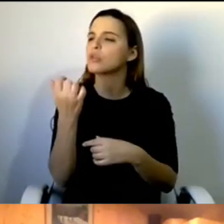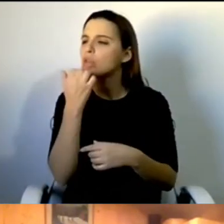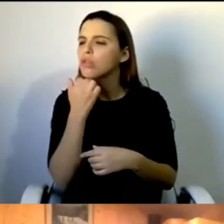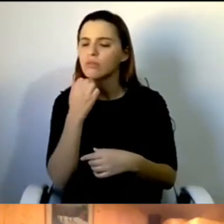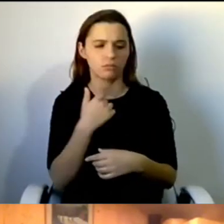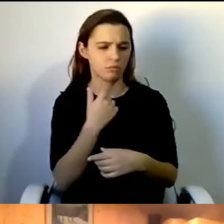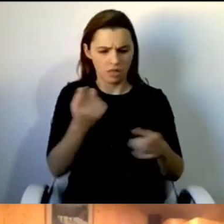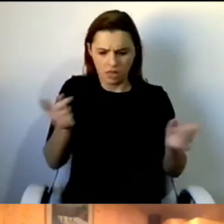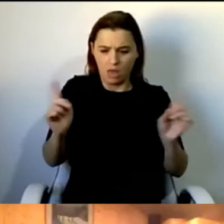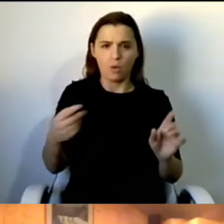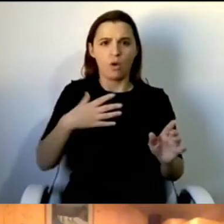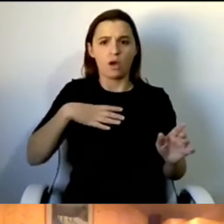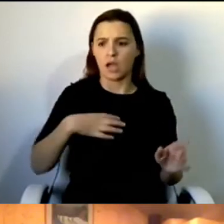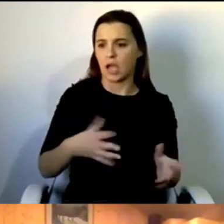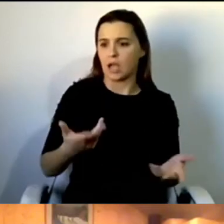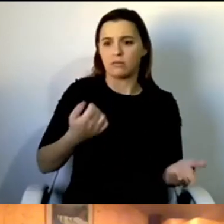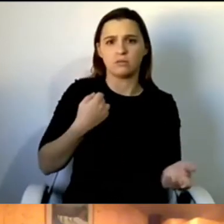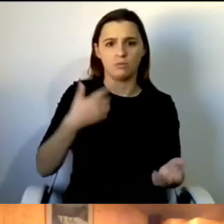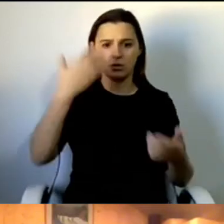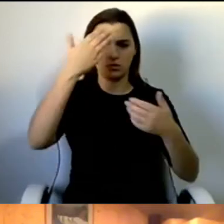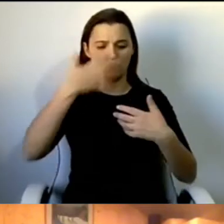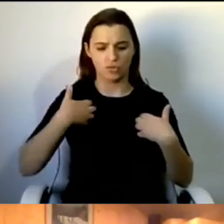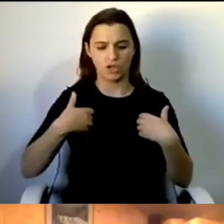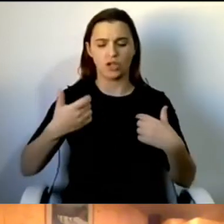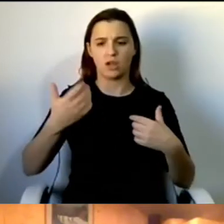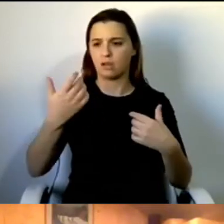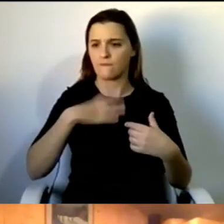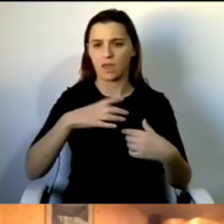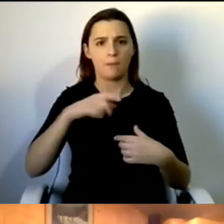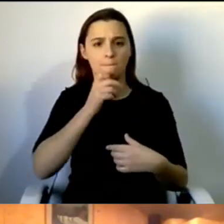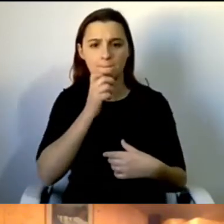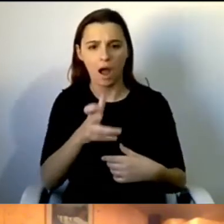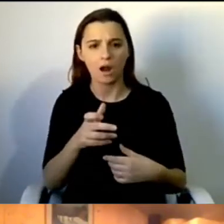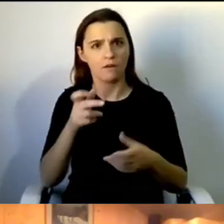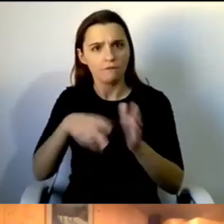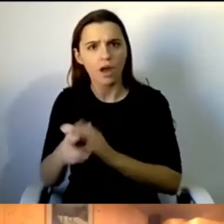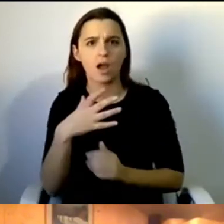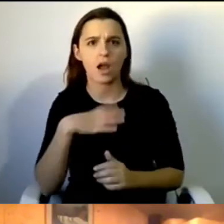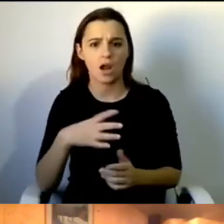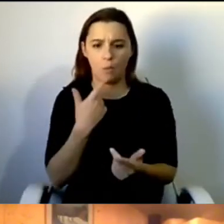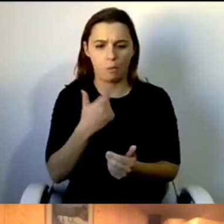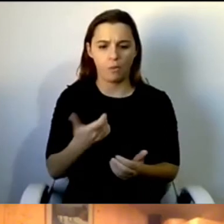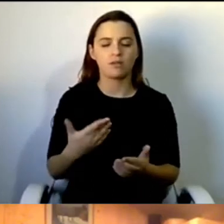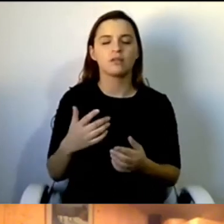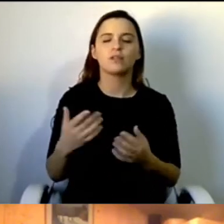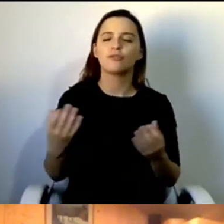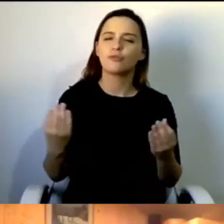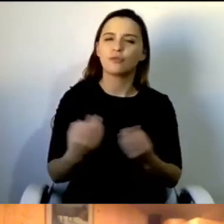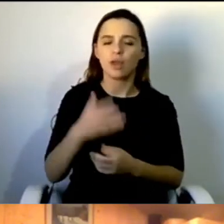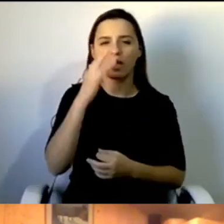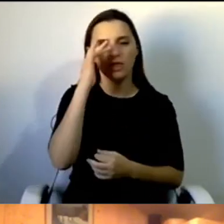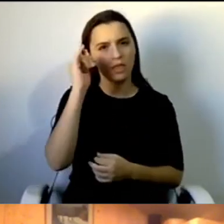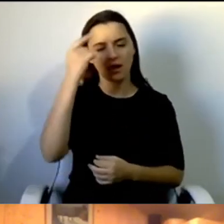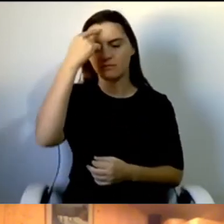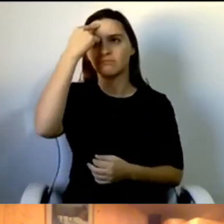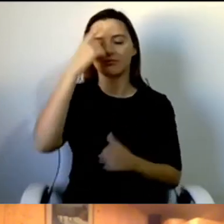way. So then he had an idea of having a pilot project on personal assistance, which I understand you've